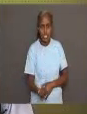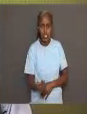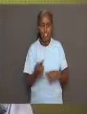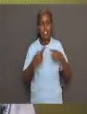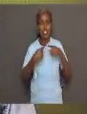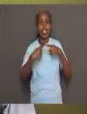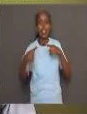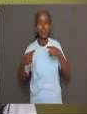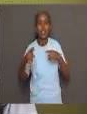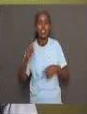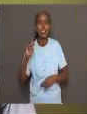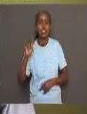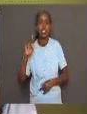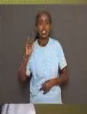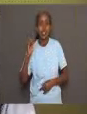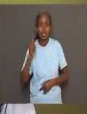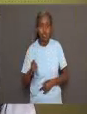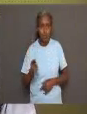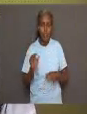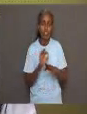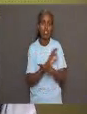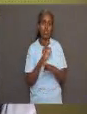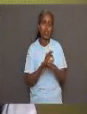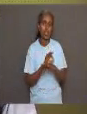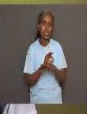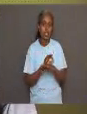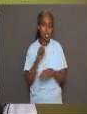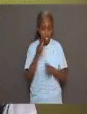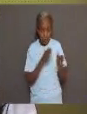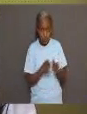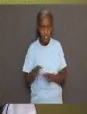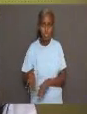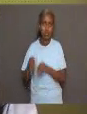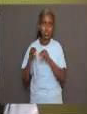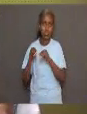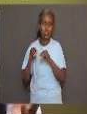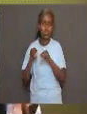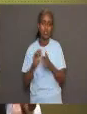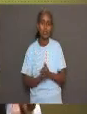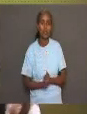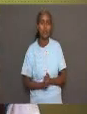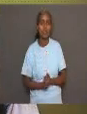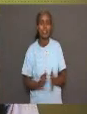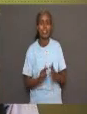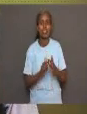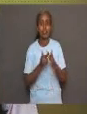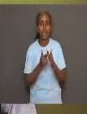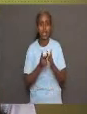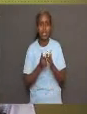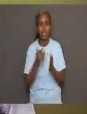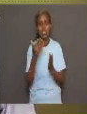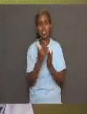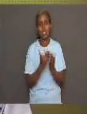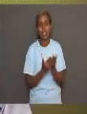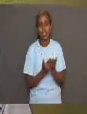inverse trigonometric functions. Are you ready, students? Let us begin the